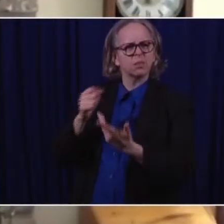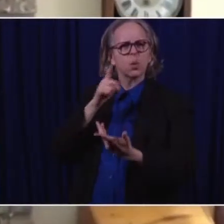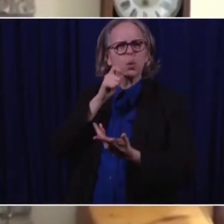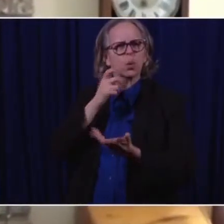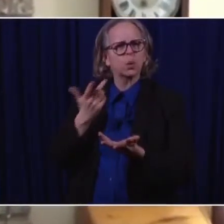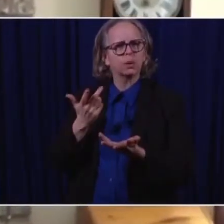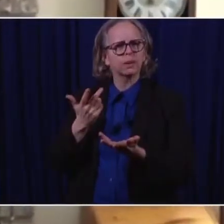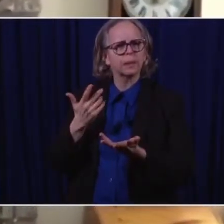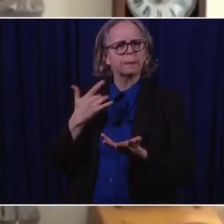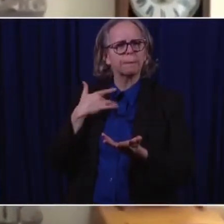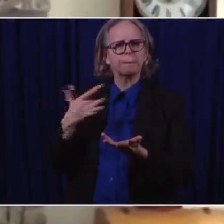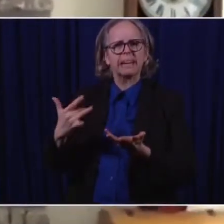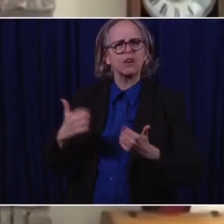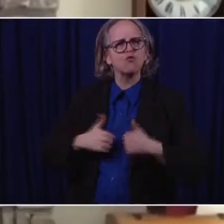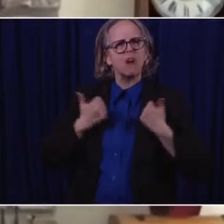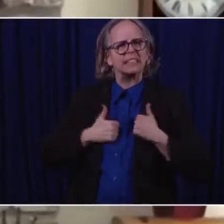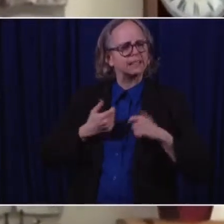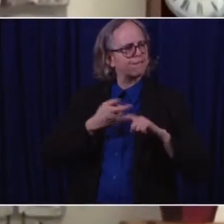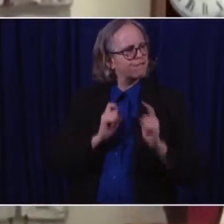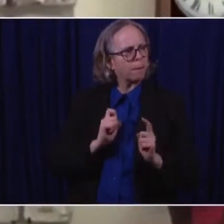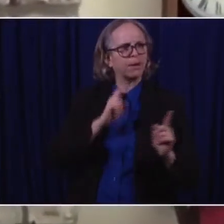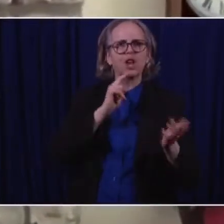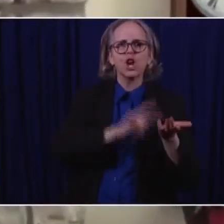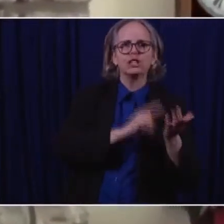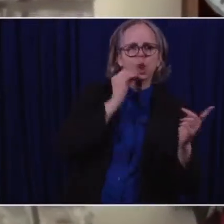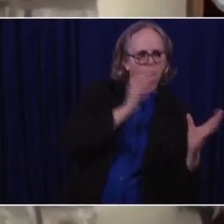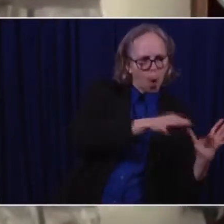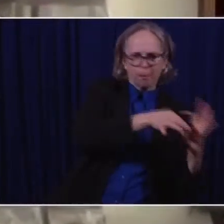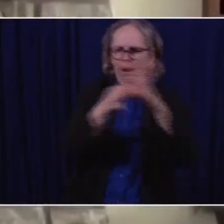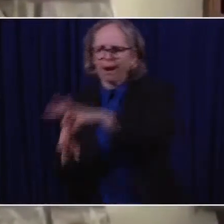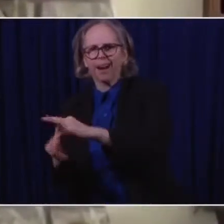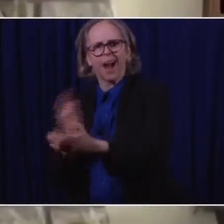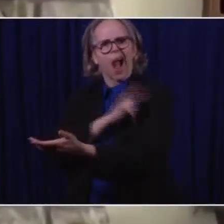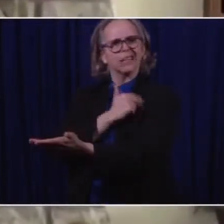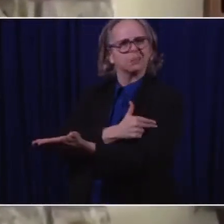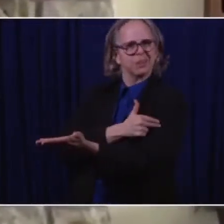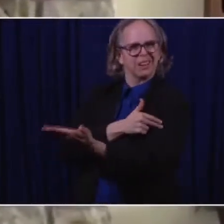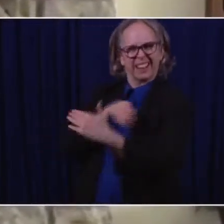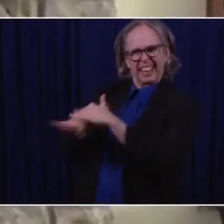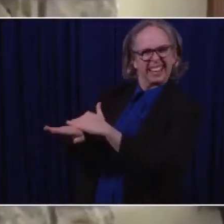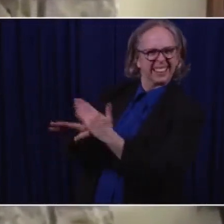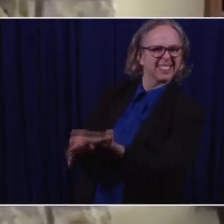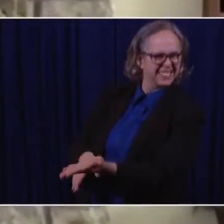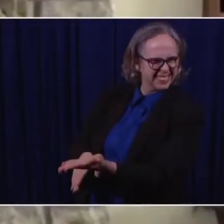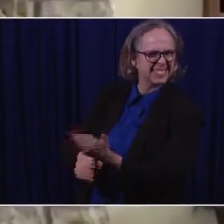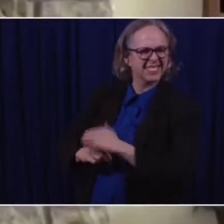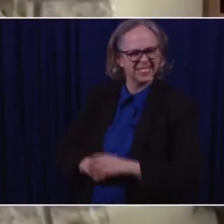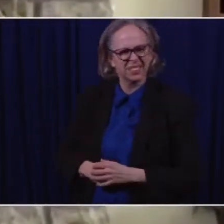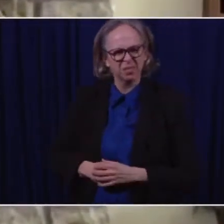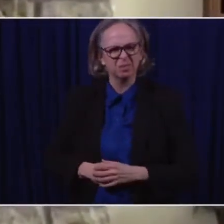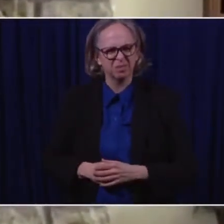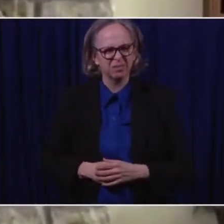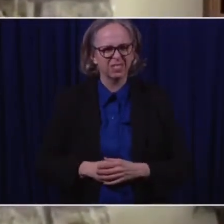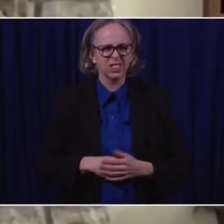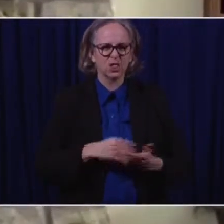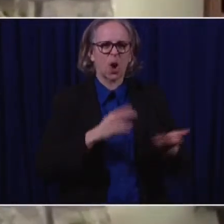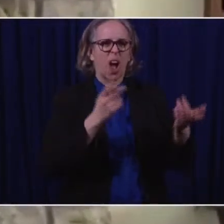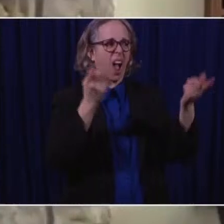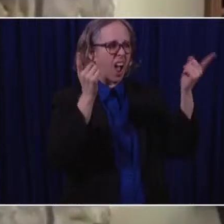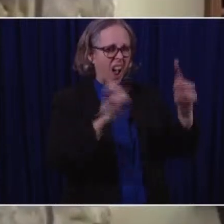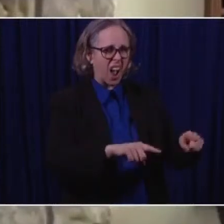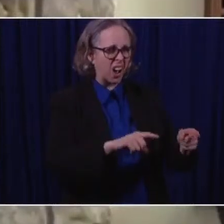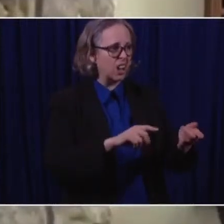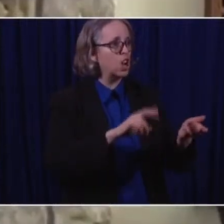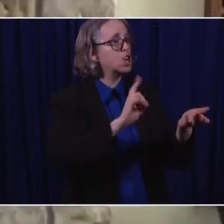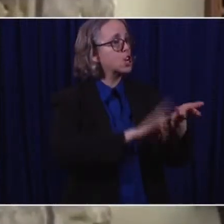come out of the nursing home, so probably half the hospitalizations have come out of the nursing home. So one of the real benefits, obviously the most